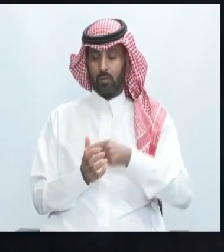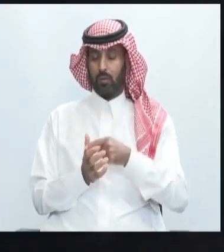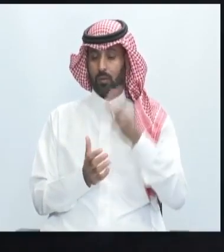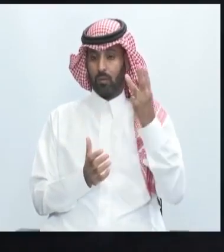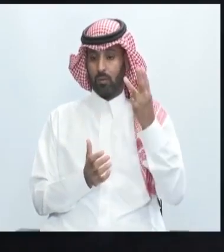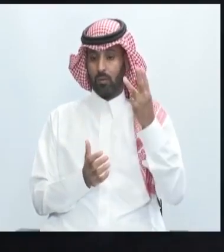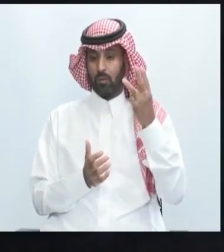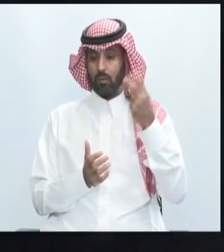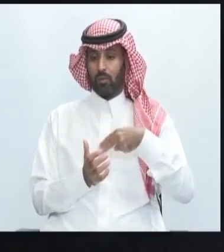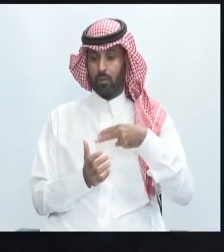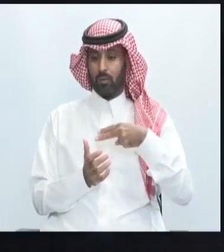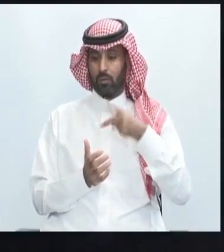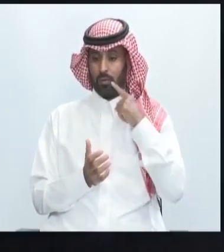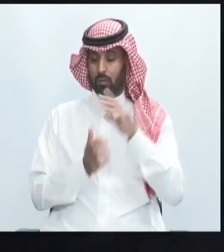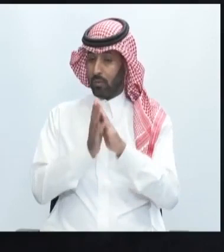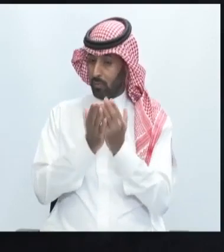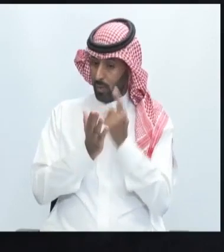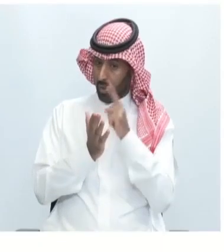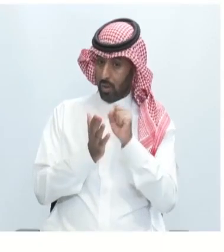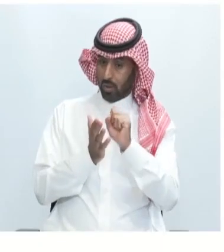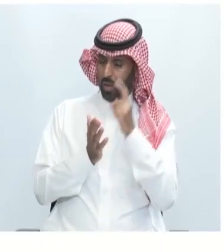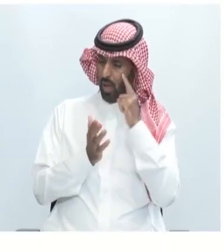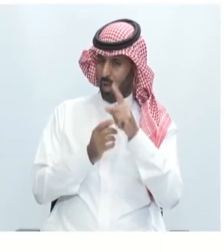on page 23. Make